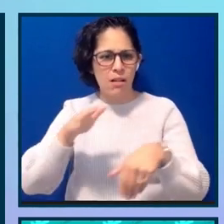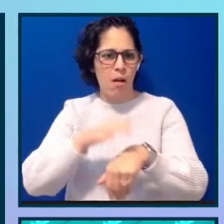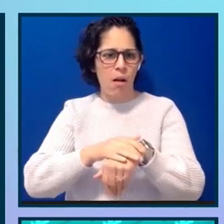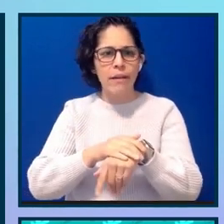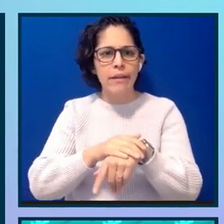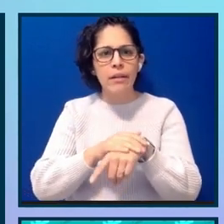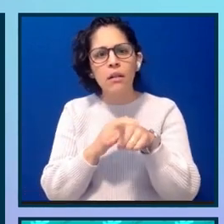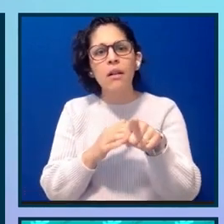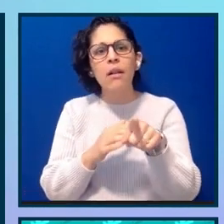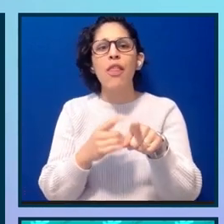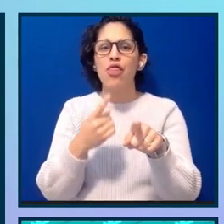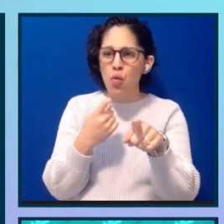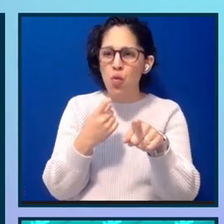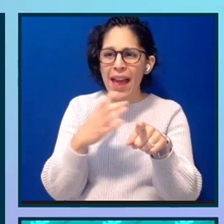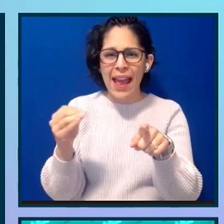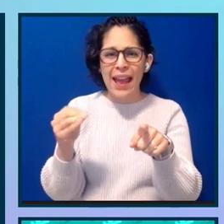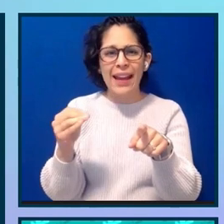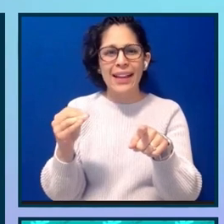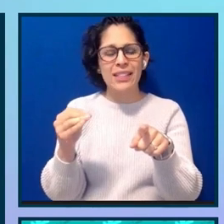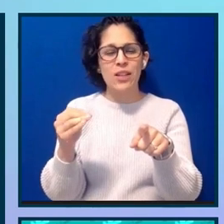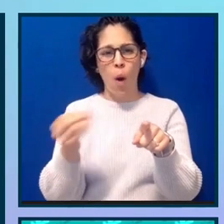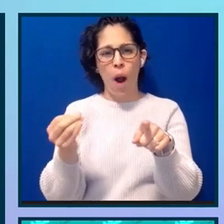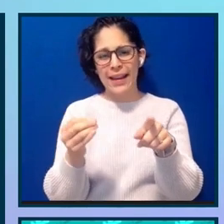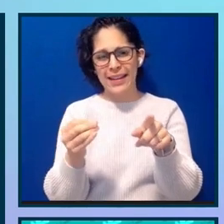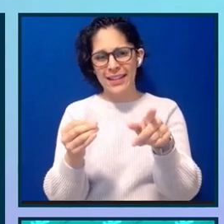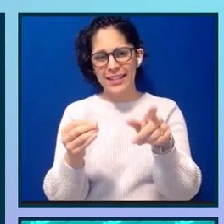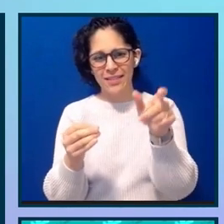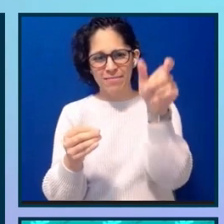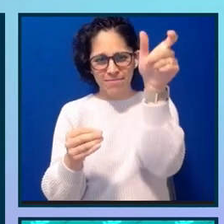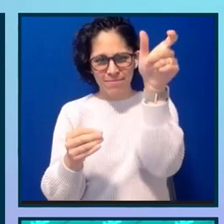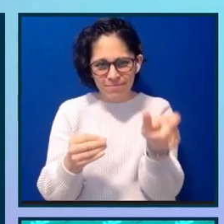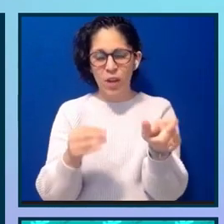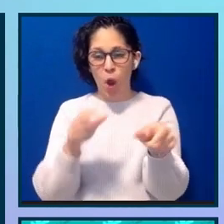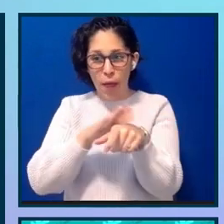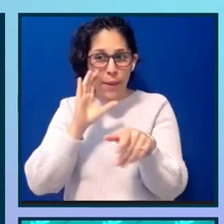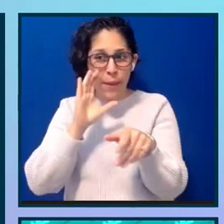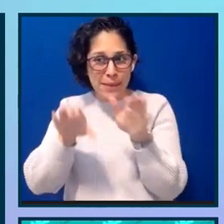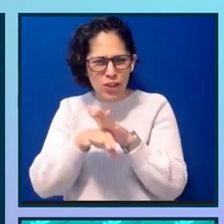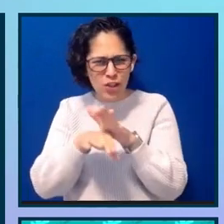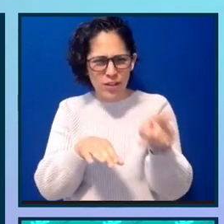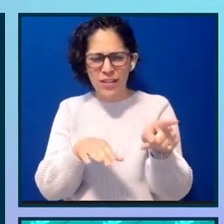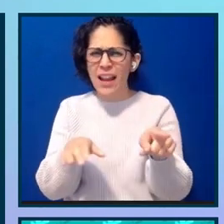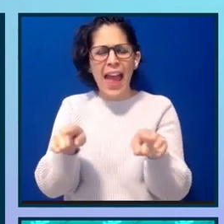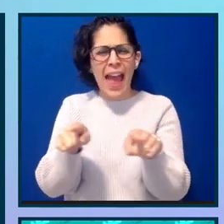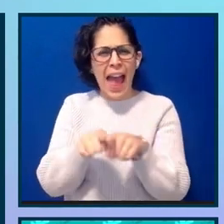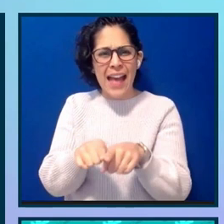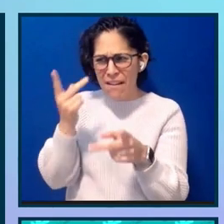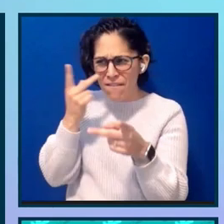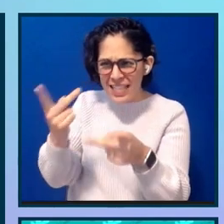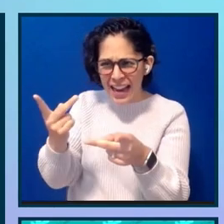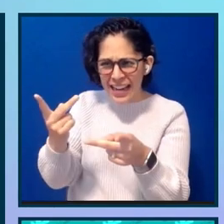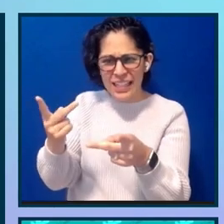red and white squiggly thing near the barber shop. Honestly, as a sighted user, it would not even come to my mind